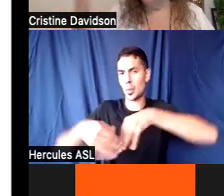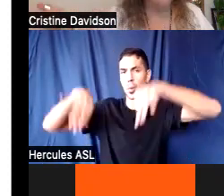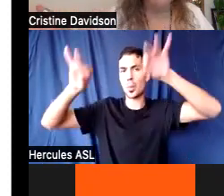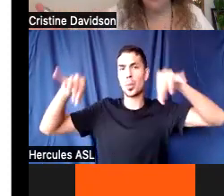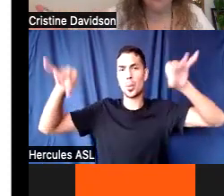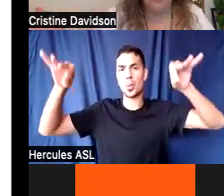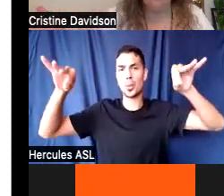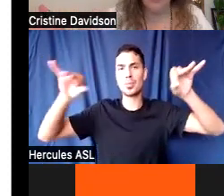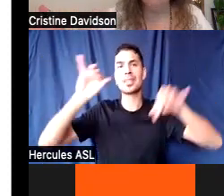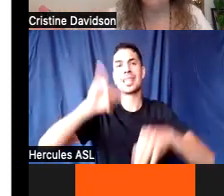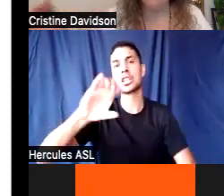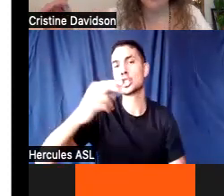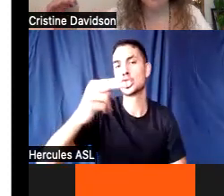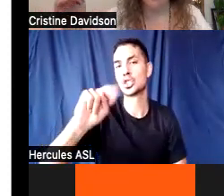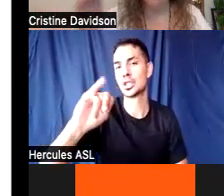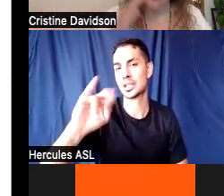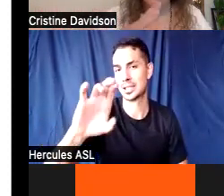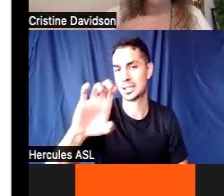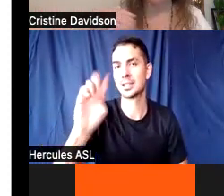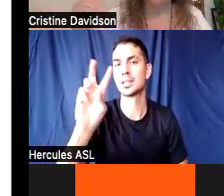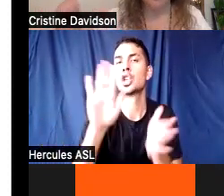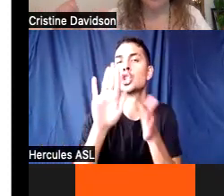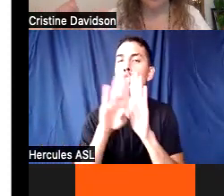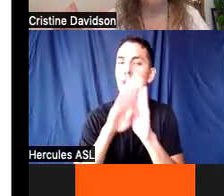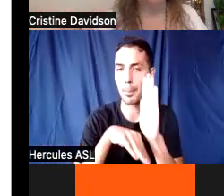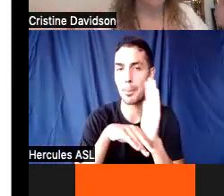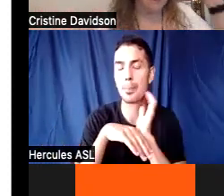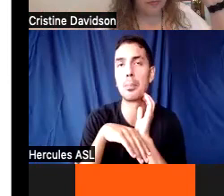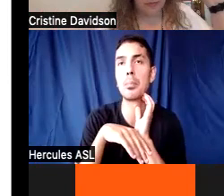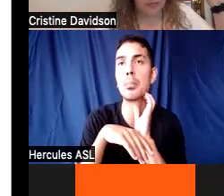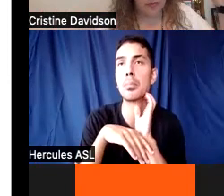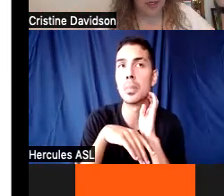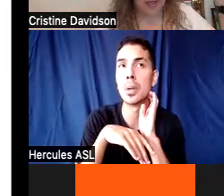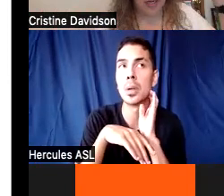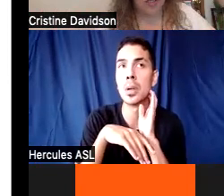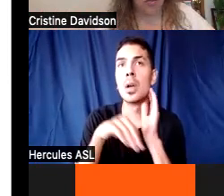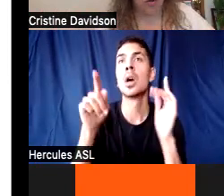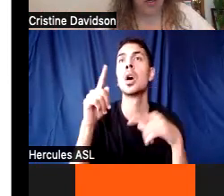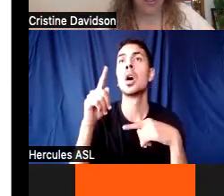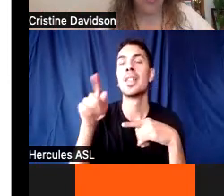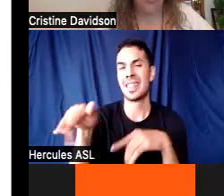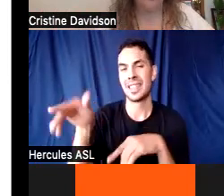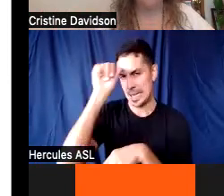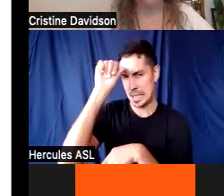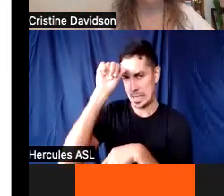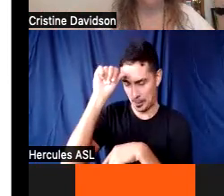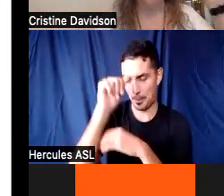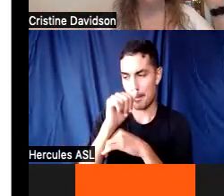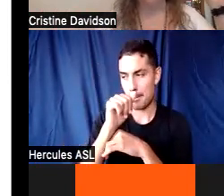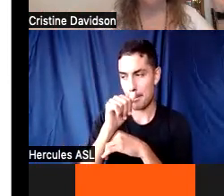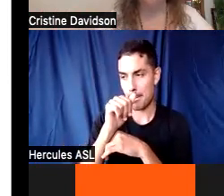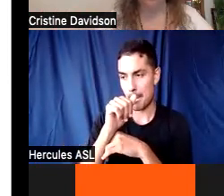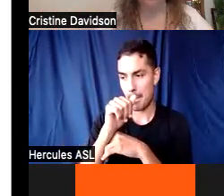So in India, everything's fine, but then this is when trade is starting to pick up. And as you know, in Europe, they're